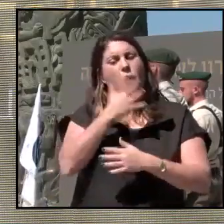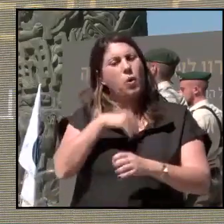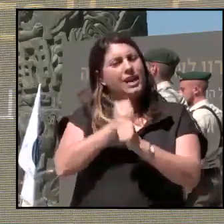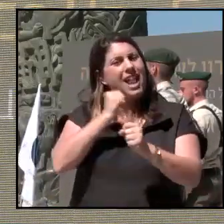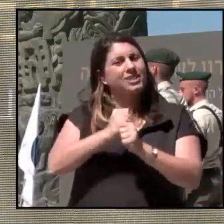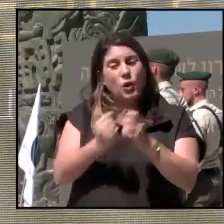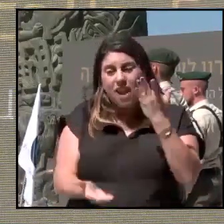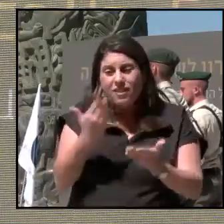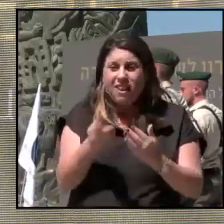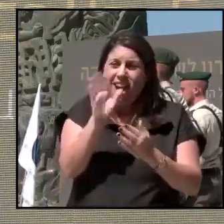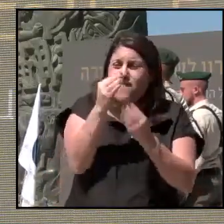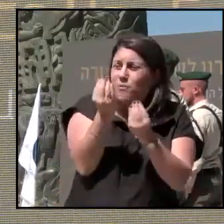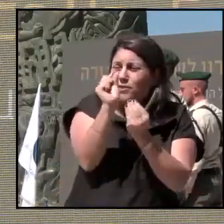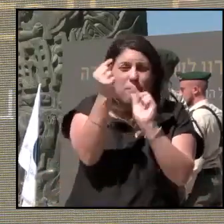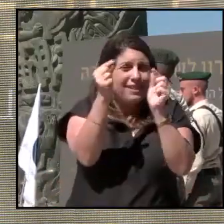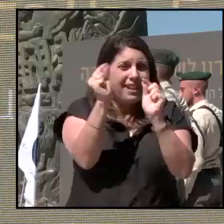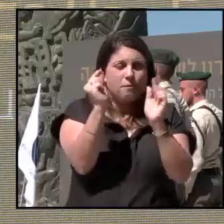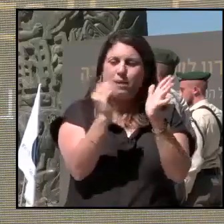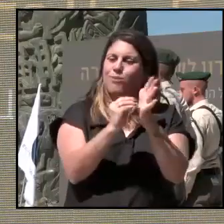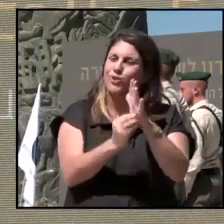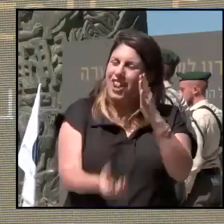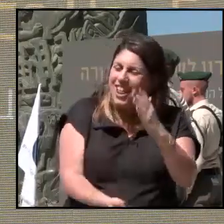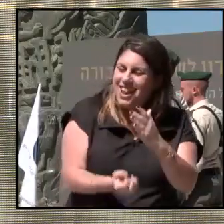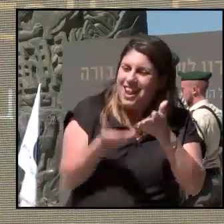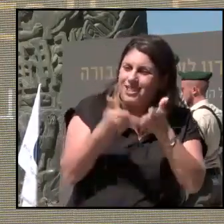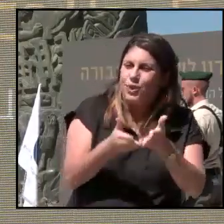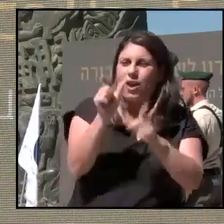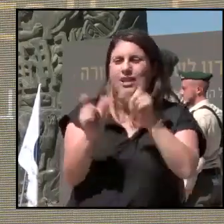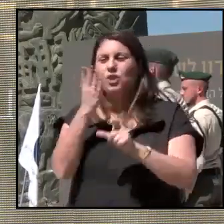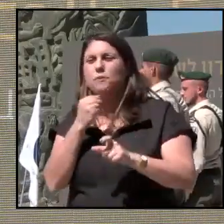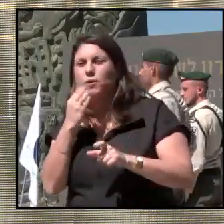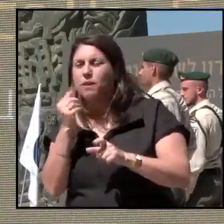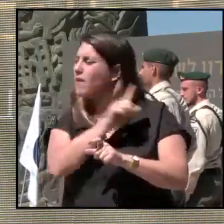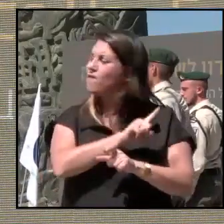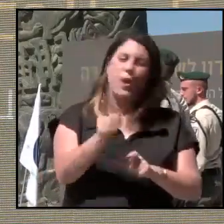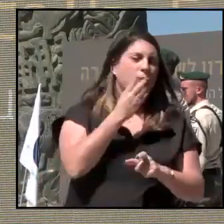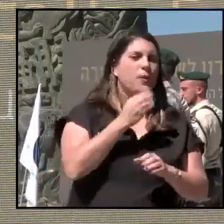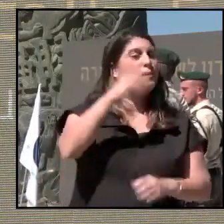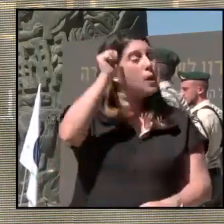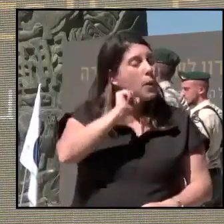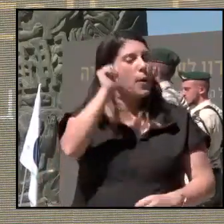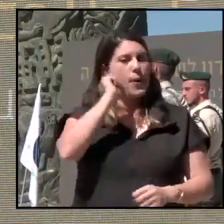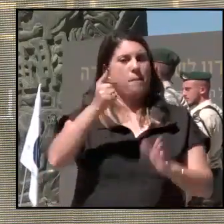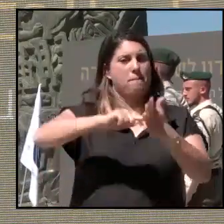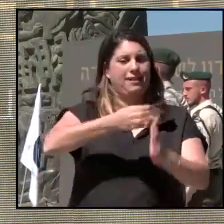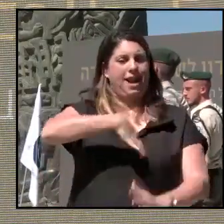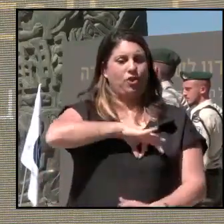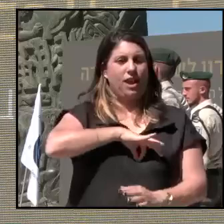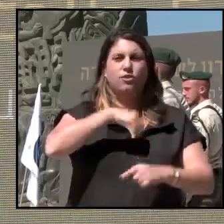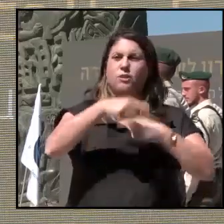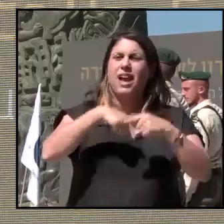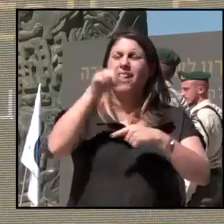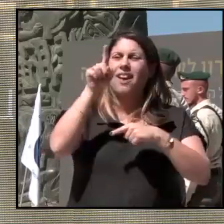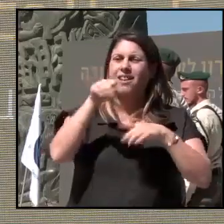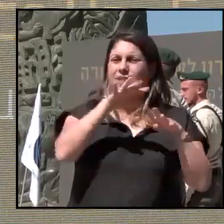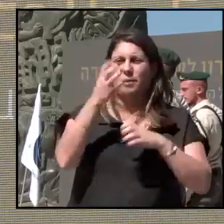even in small ways, to both Jewish and non-Jewish people every day. From 1933,